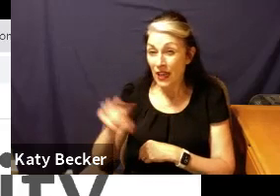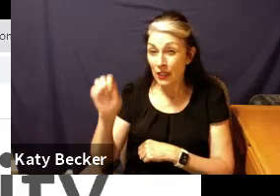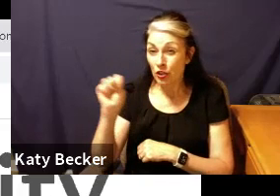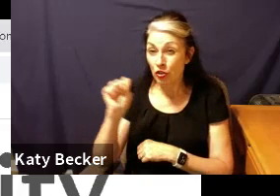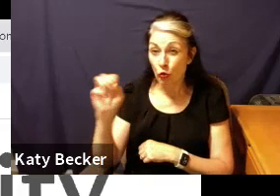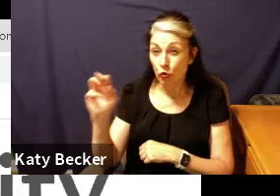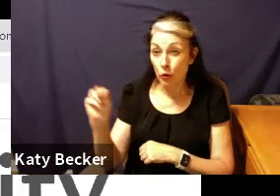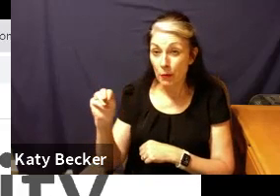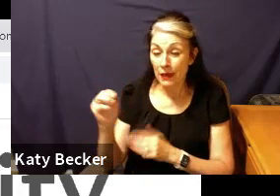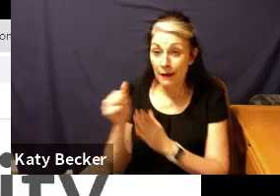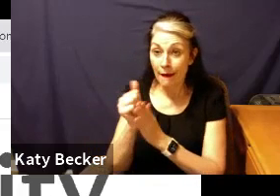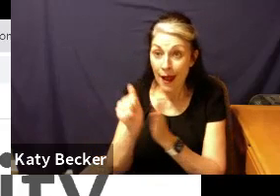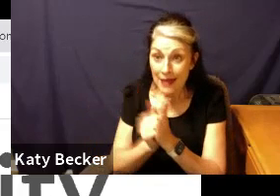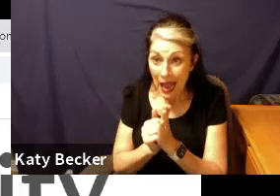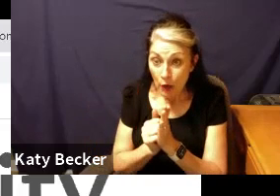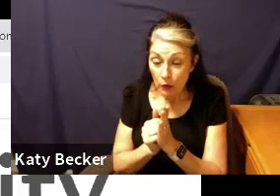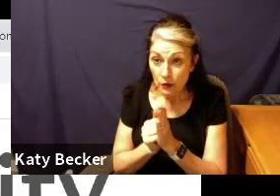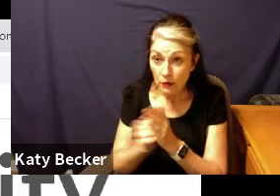accounts,